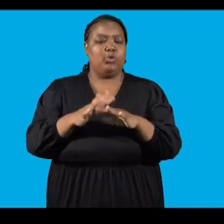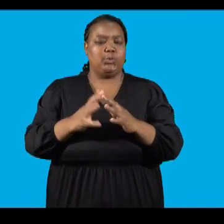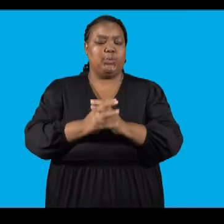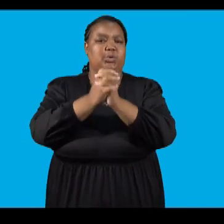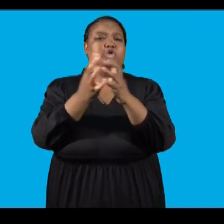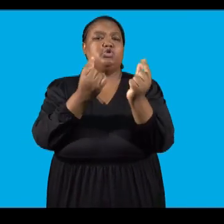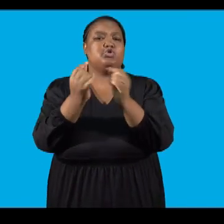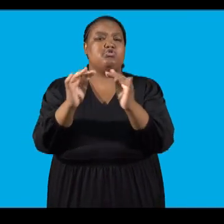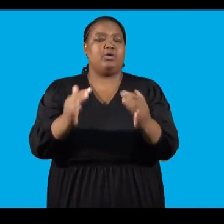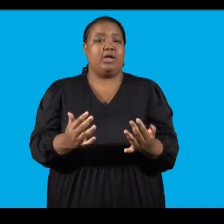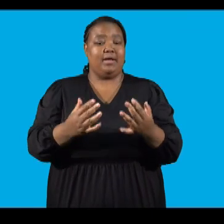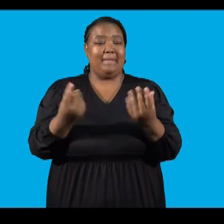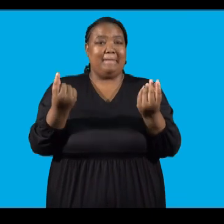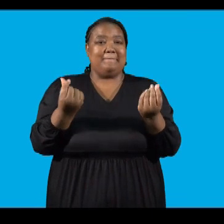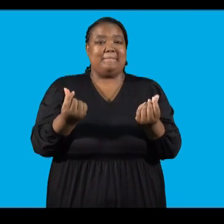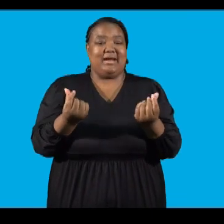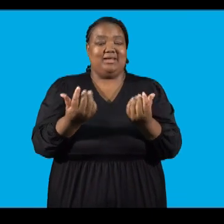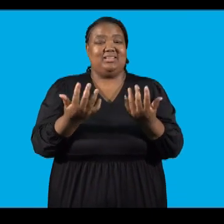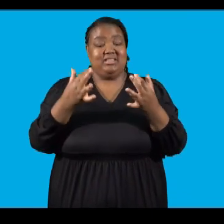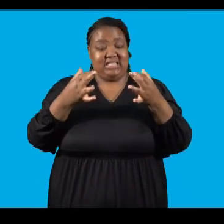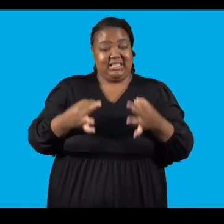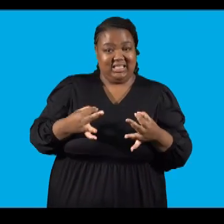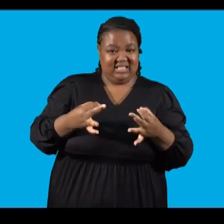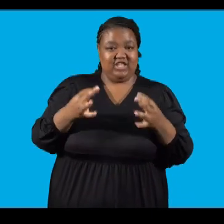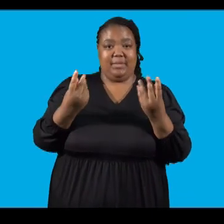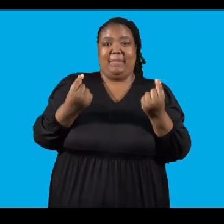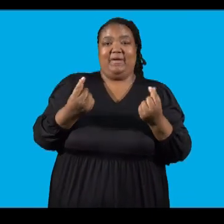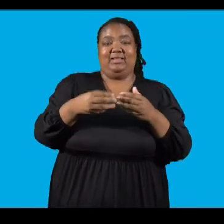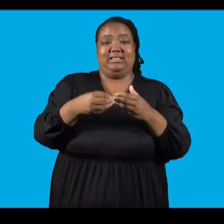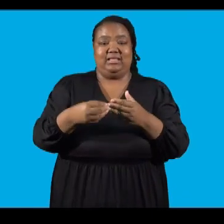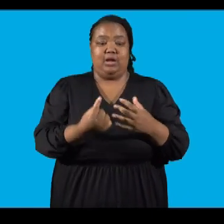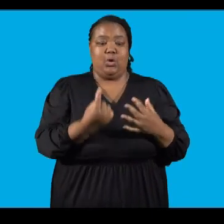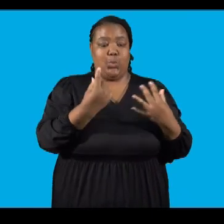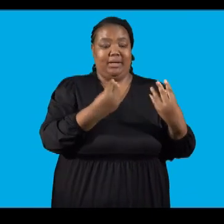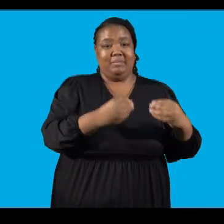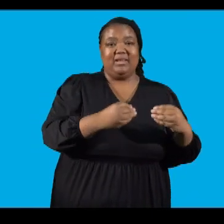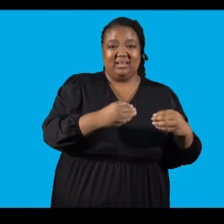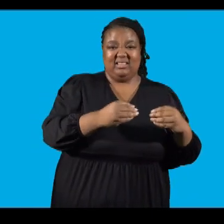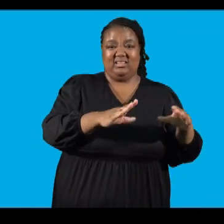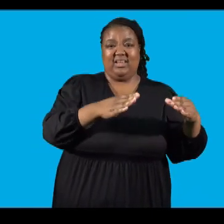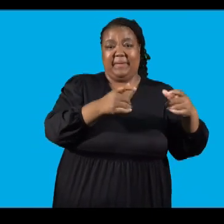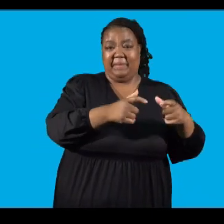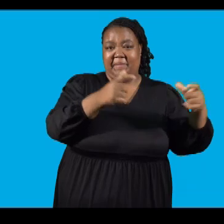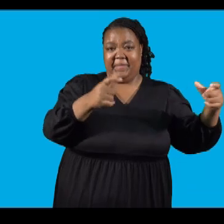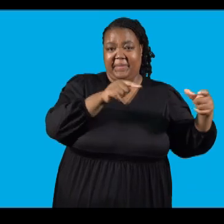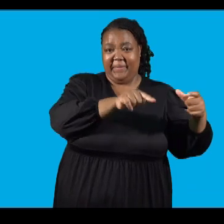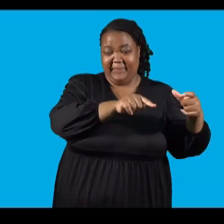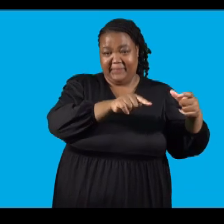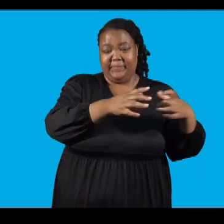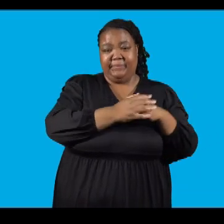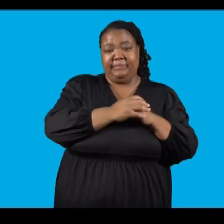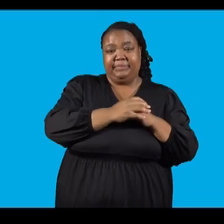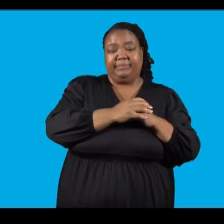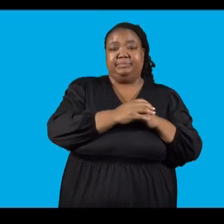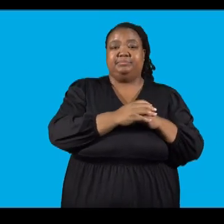collude? This is based on price decisions by the price leader. So one firm, usually the